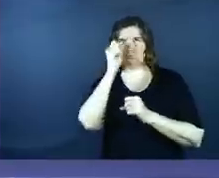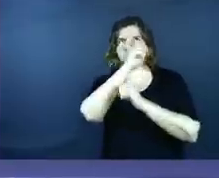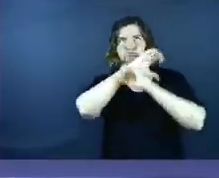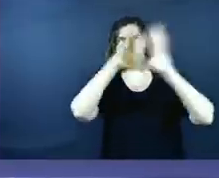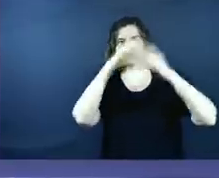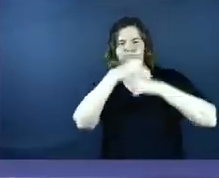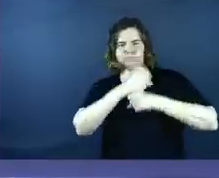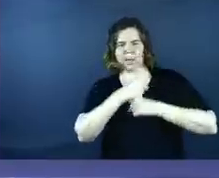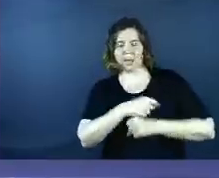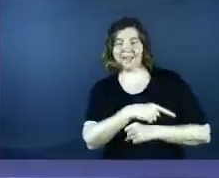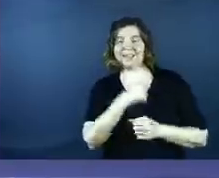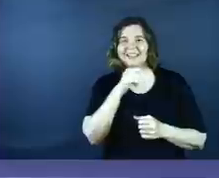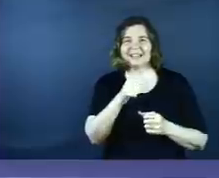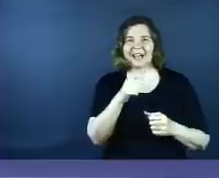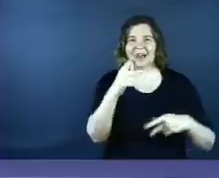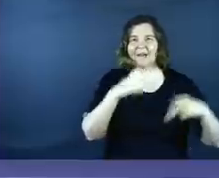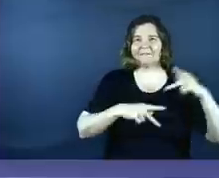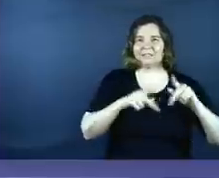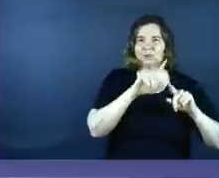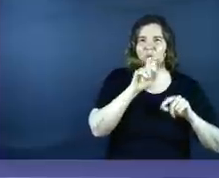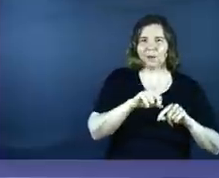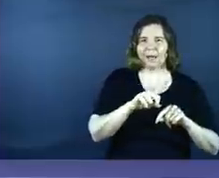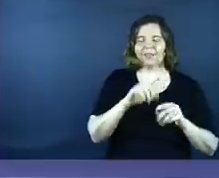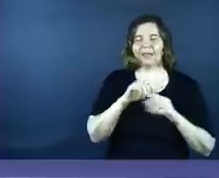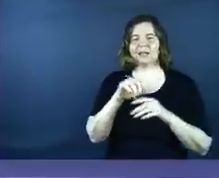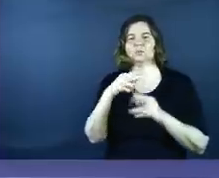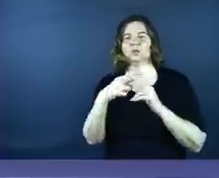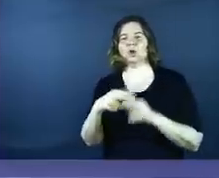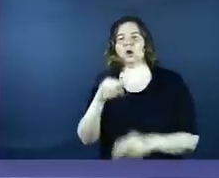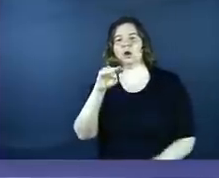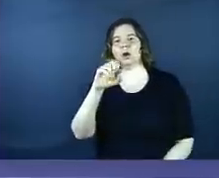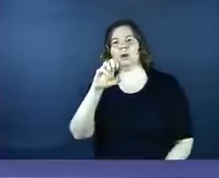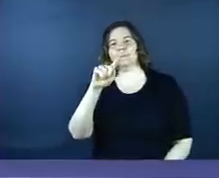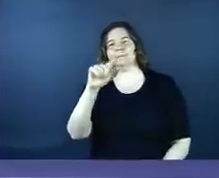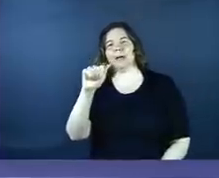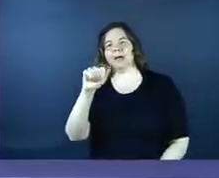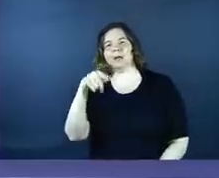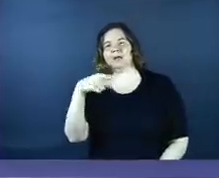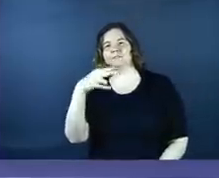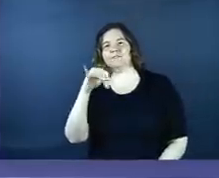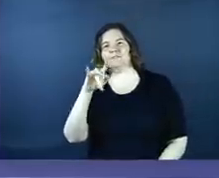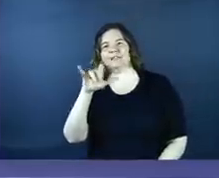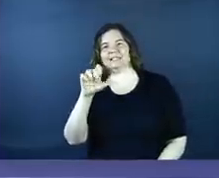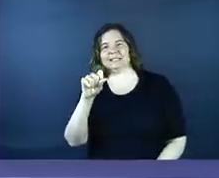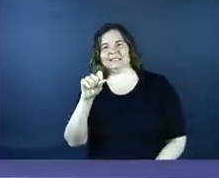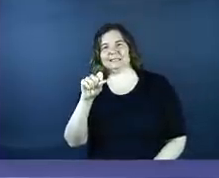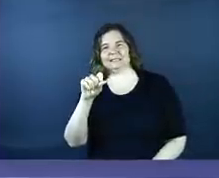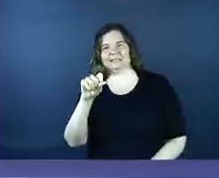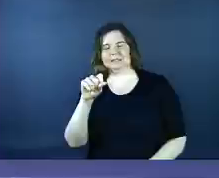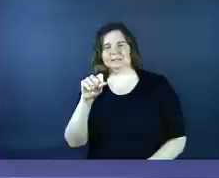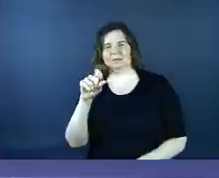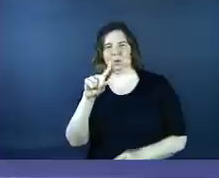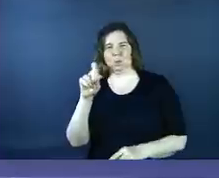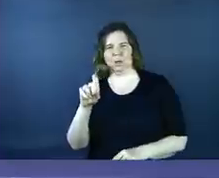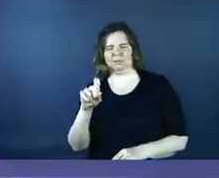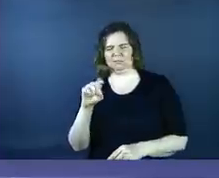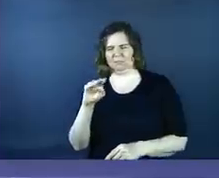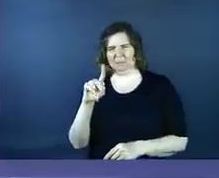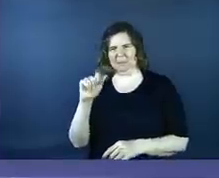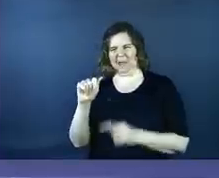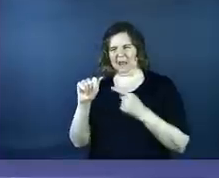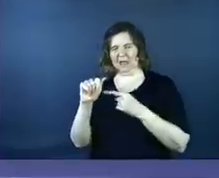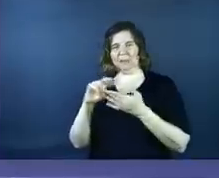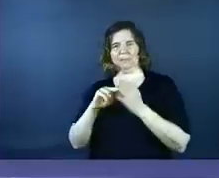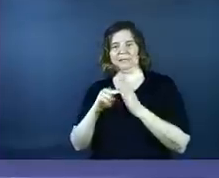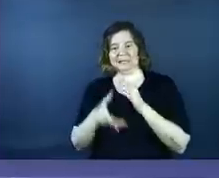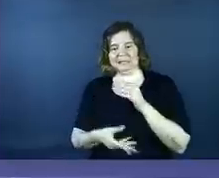See, that is not a physics question. It's a metaphysics question. Meta, what does meta mean? Meta is